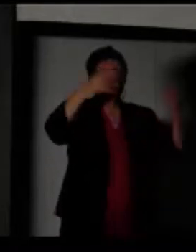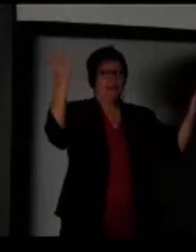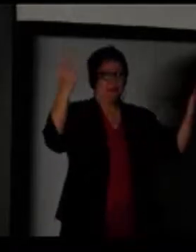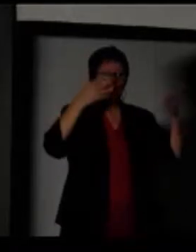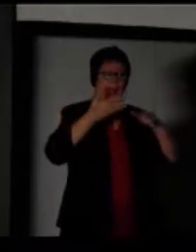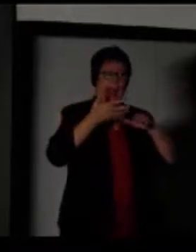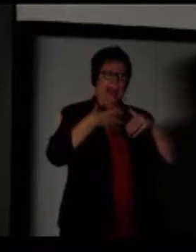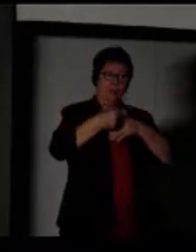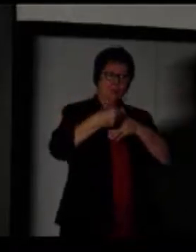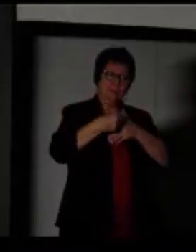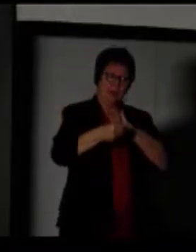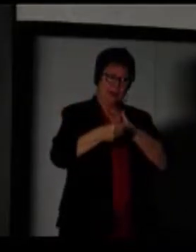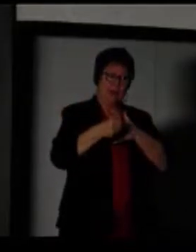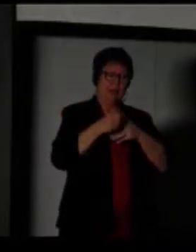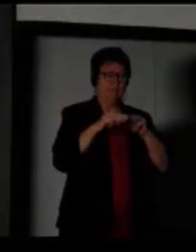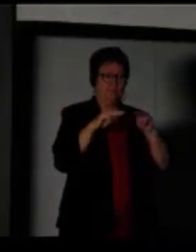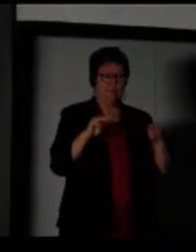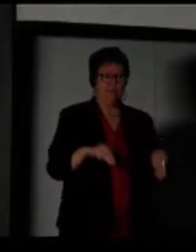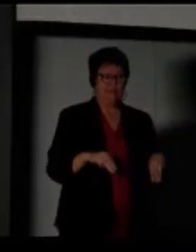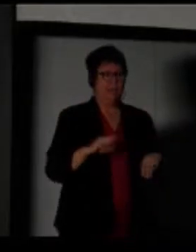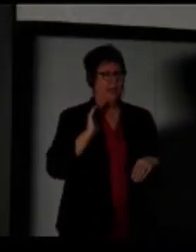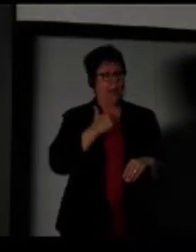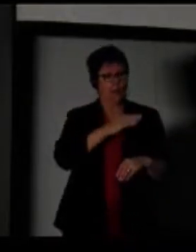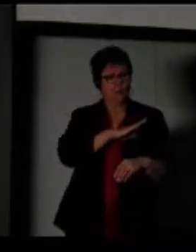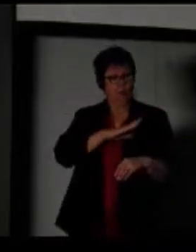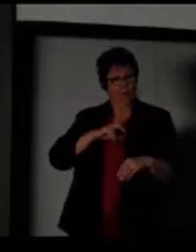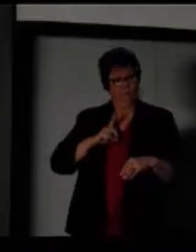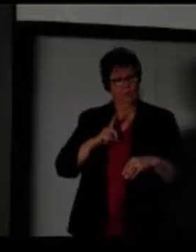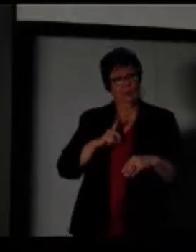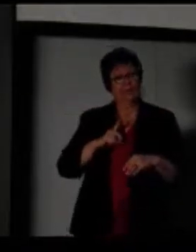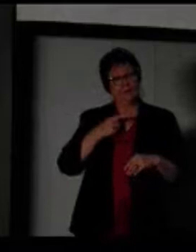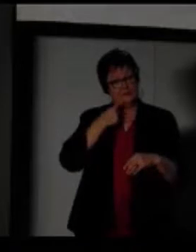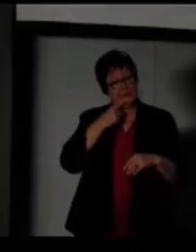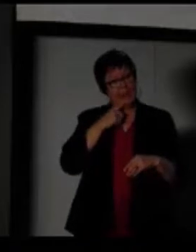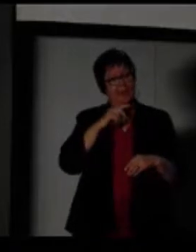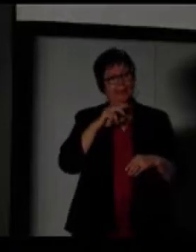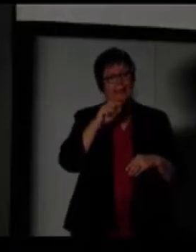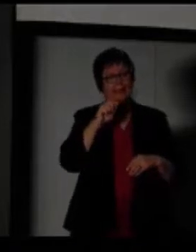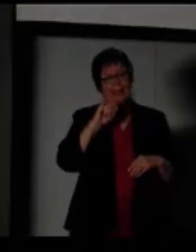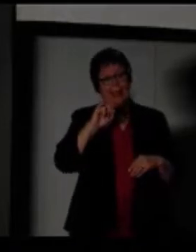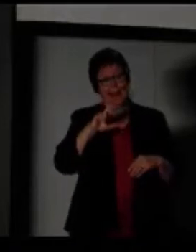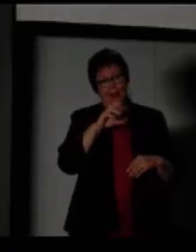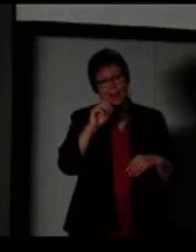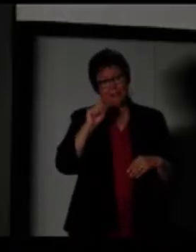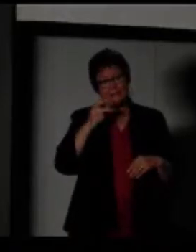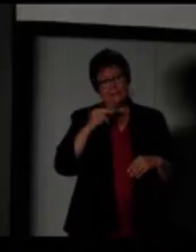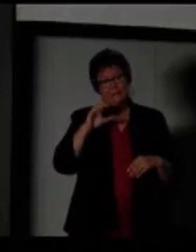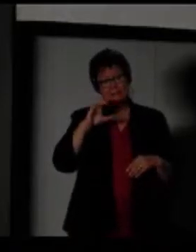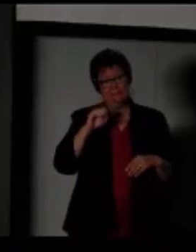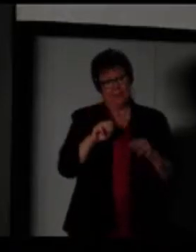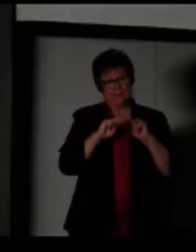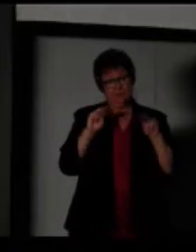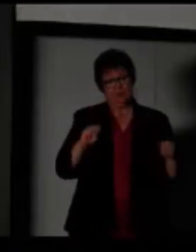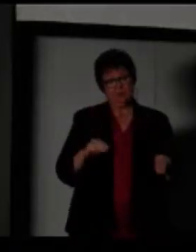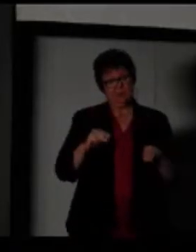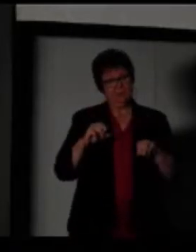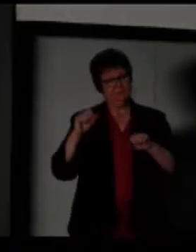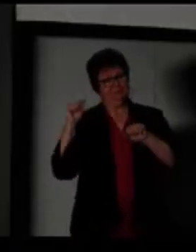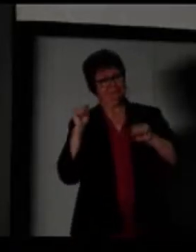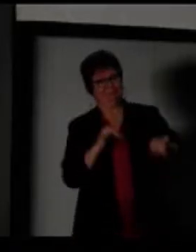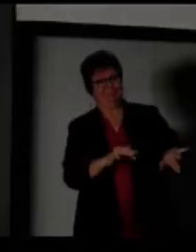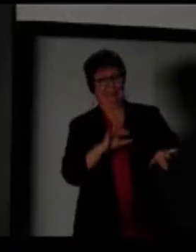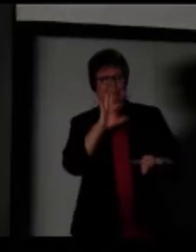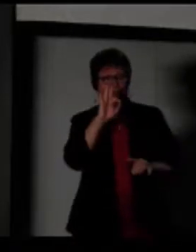museum? Our board of directors, one of the things they say is the museum, the Air and Space Museum, we get about 9 million folks annually at the 2